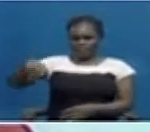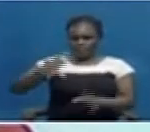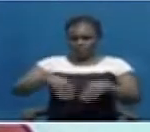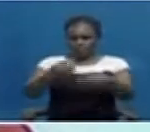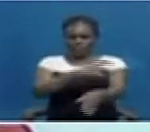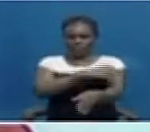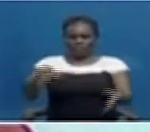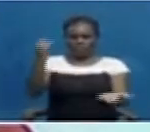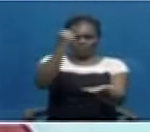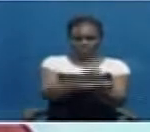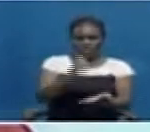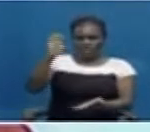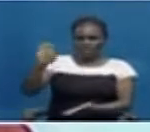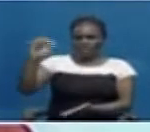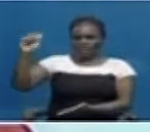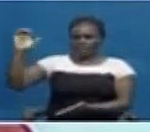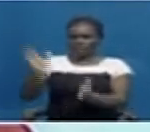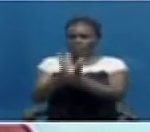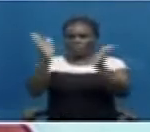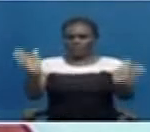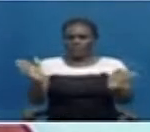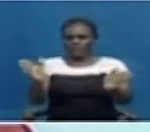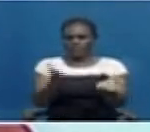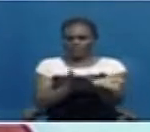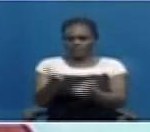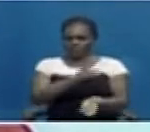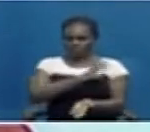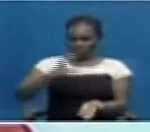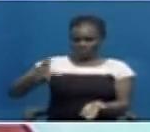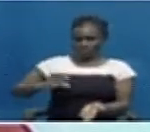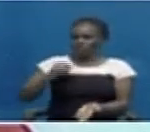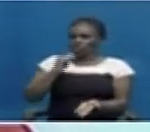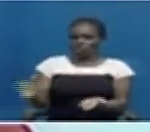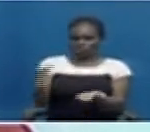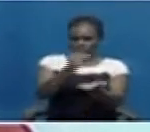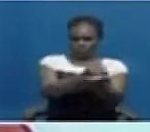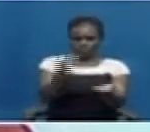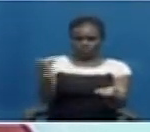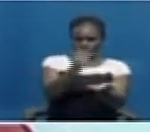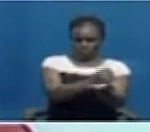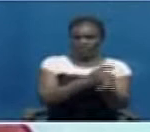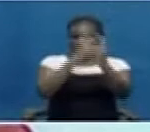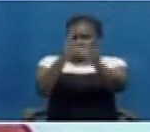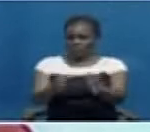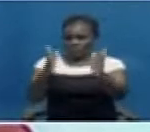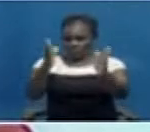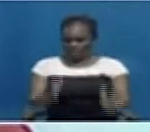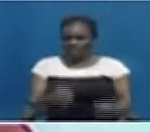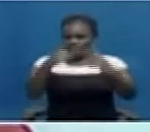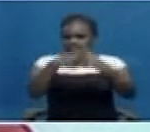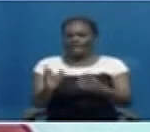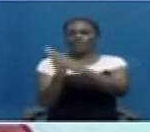powers to appoint EACC commissioners to the Public Service Commission instead of a selection panel. Rita Tinina begins